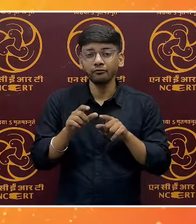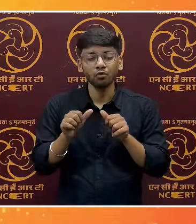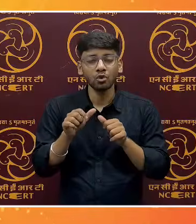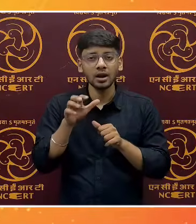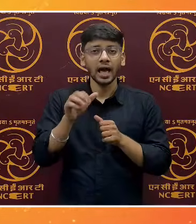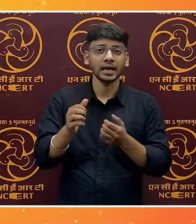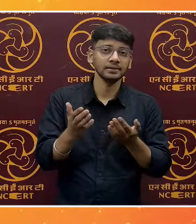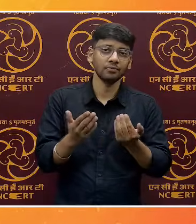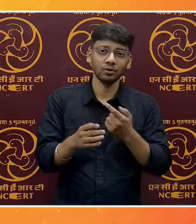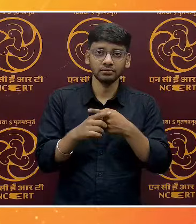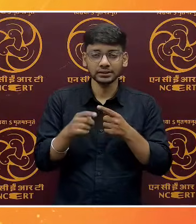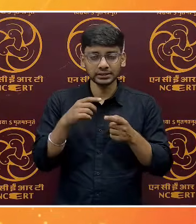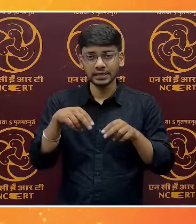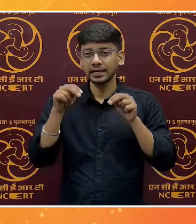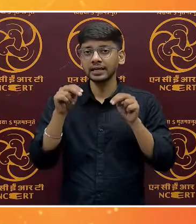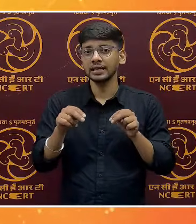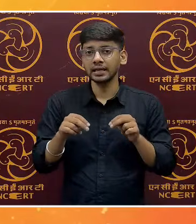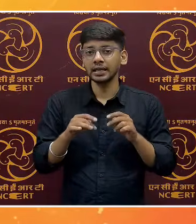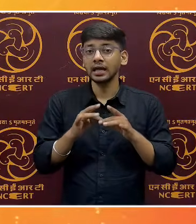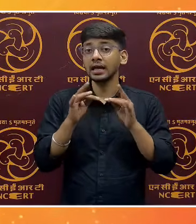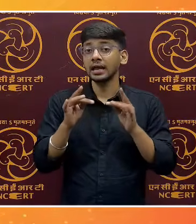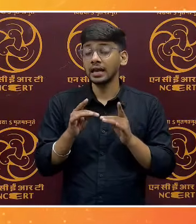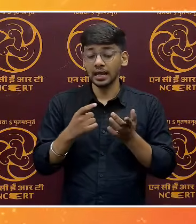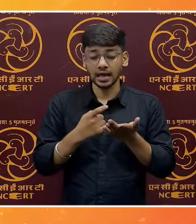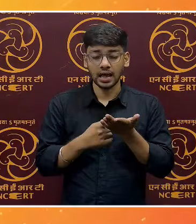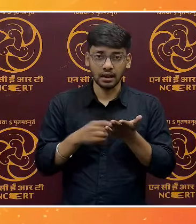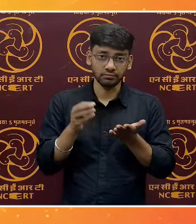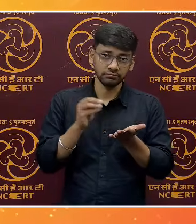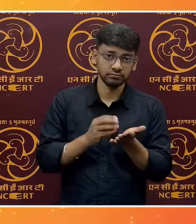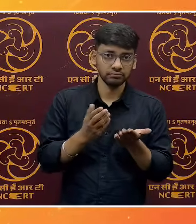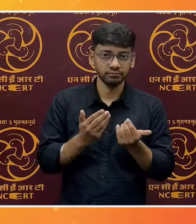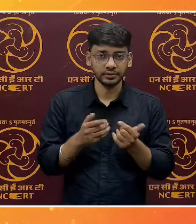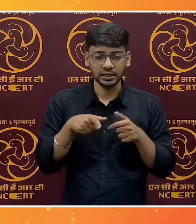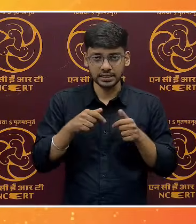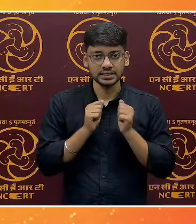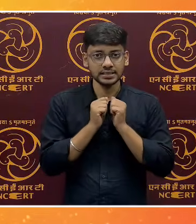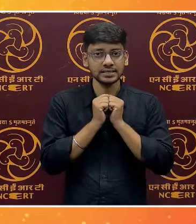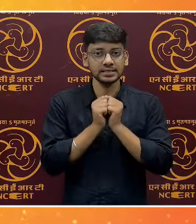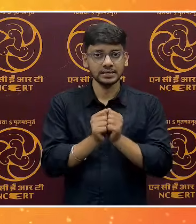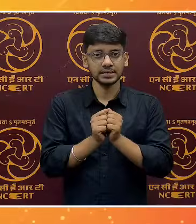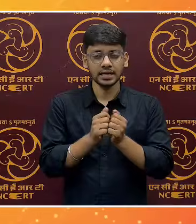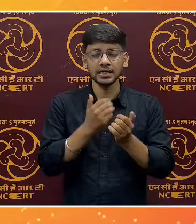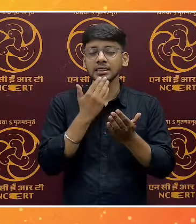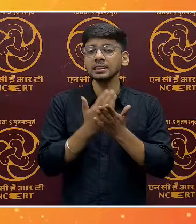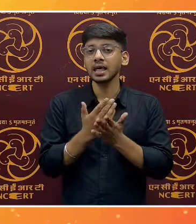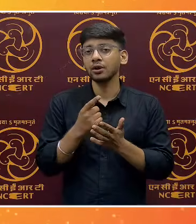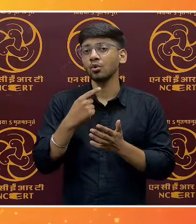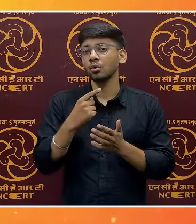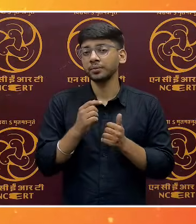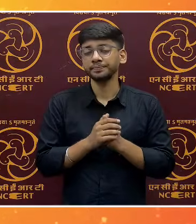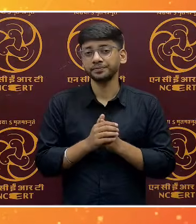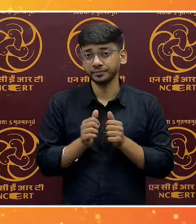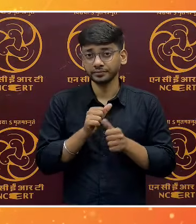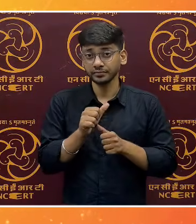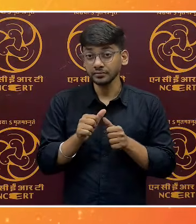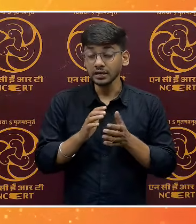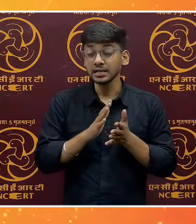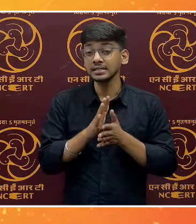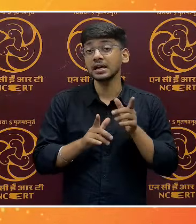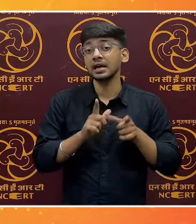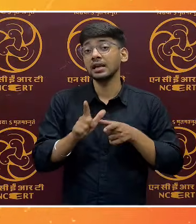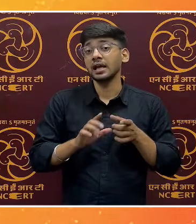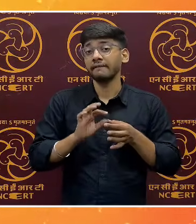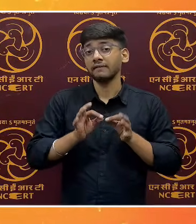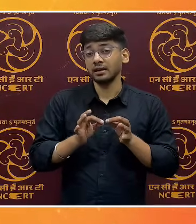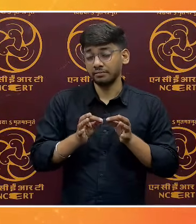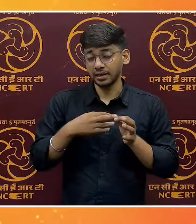Diksha platform. All you need is some registration. With this, let me please thank our sign language interpreter